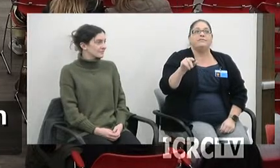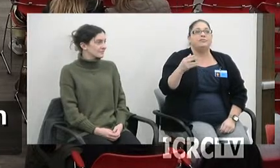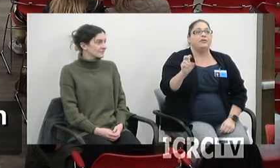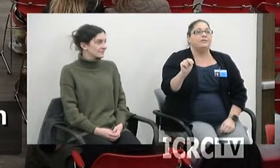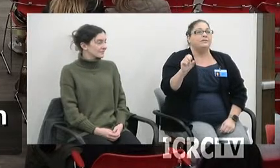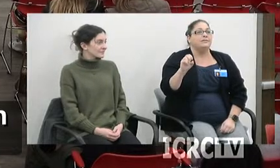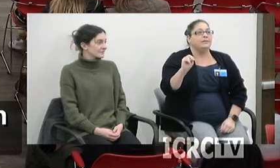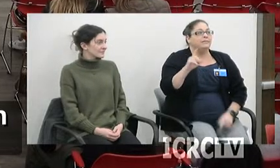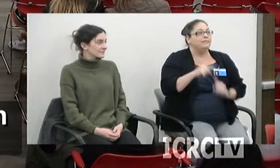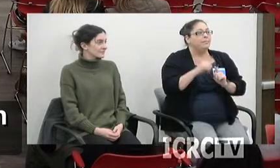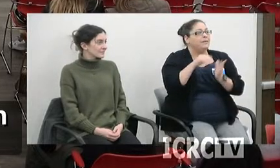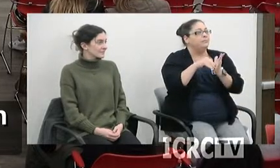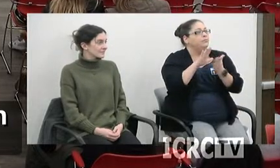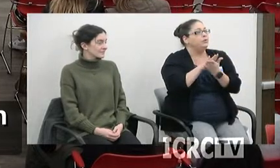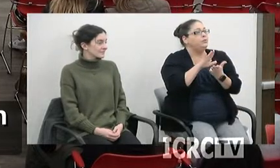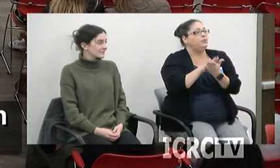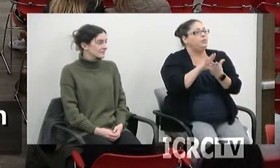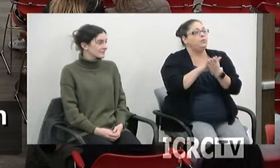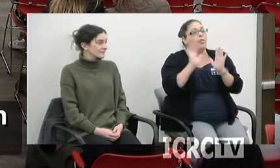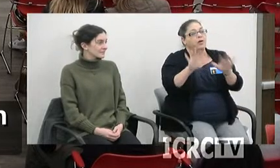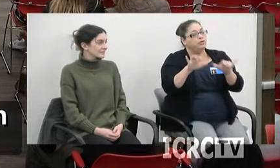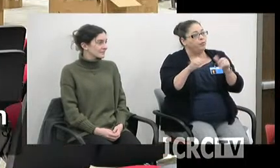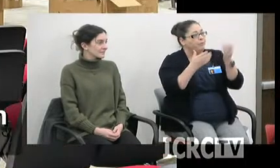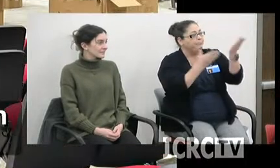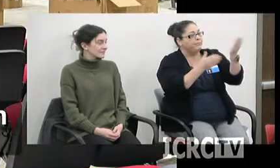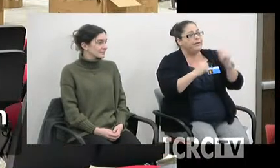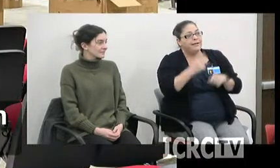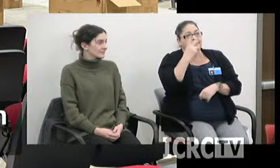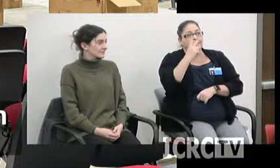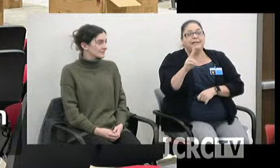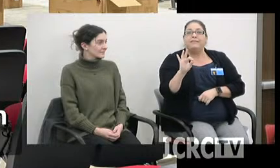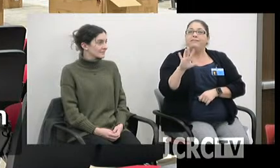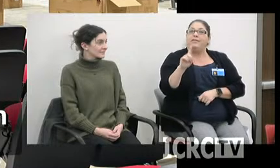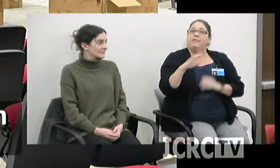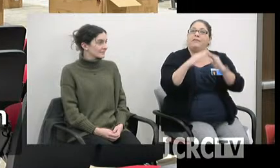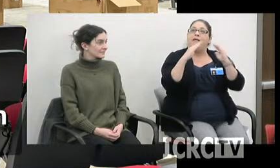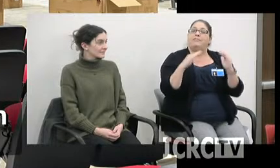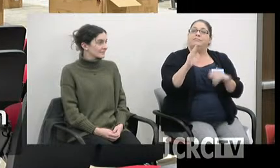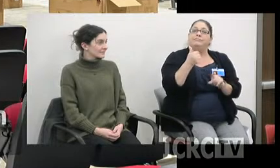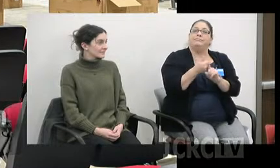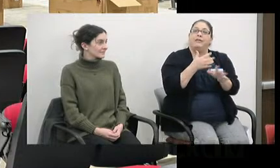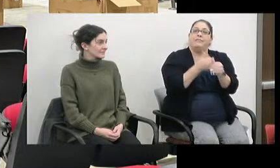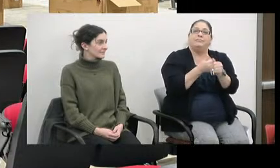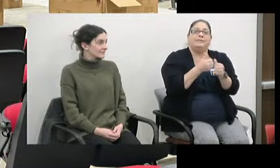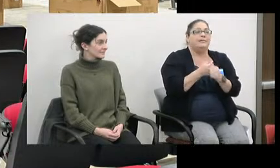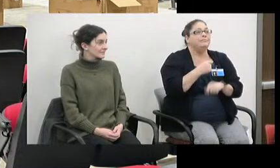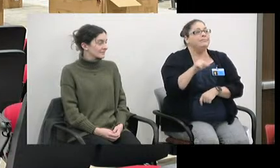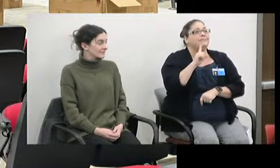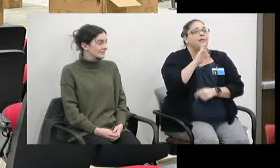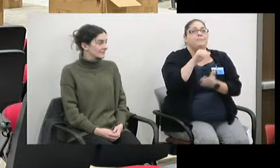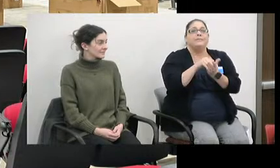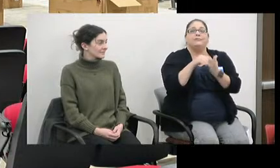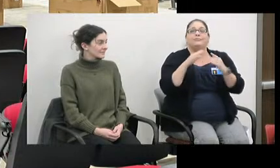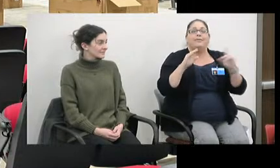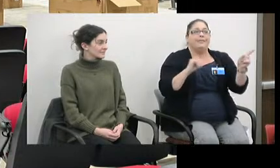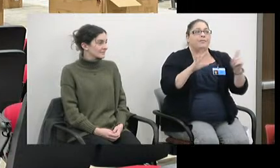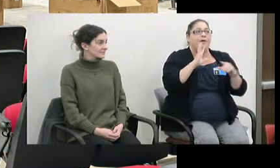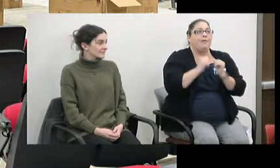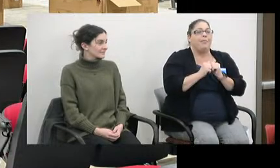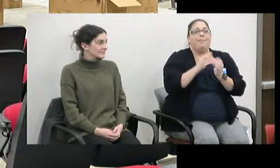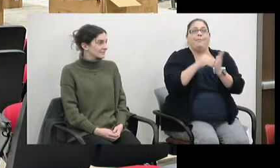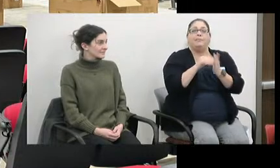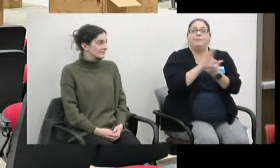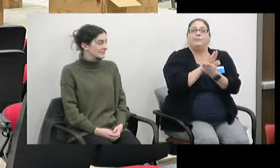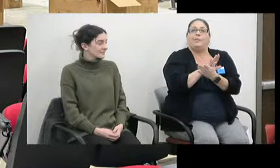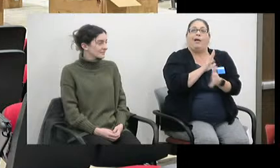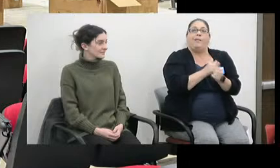with some middle school auditorium field house updates. I was going to say, we title it Middle School Update, but we talk about a lot of the